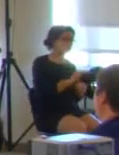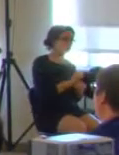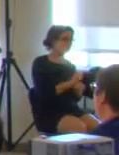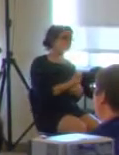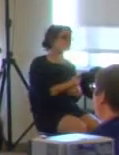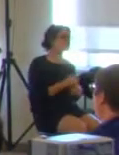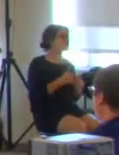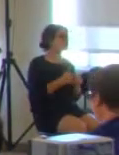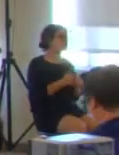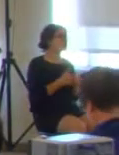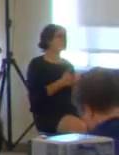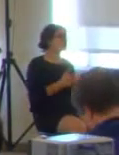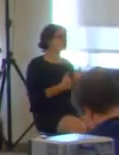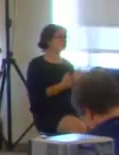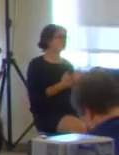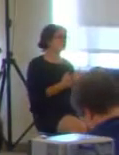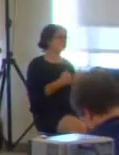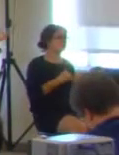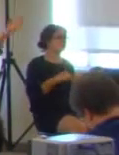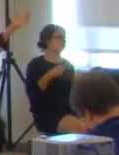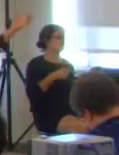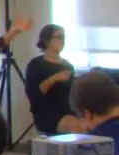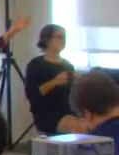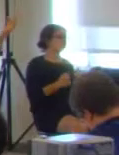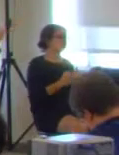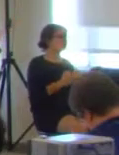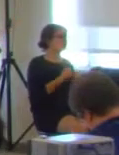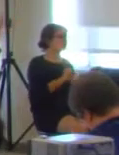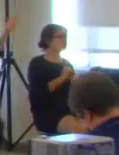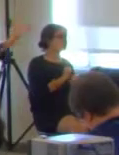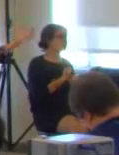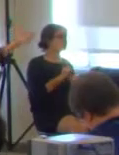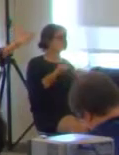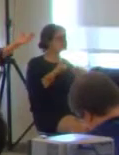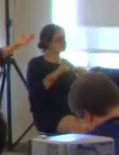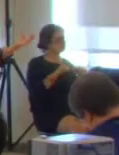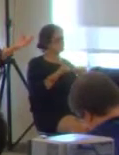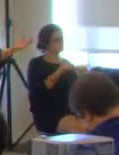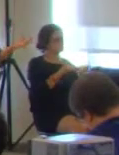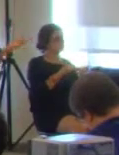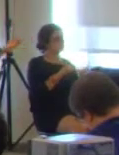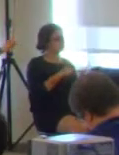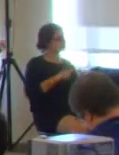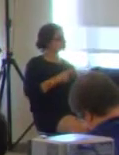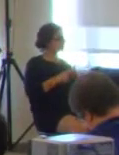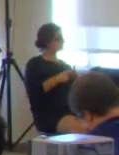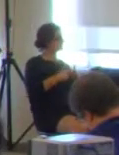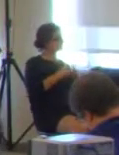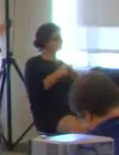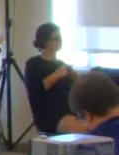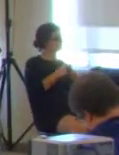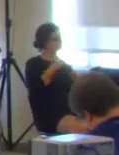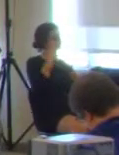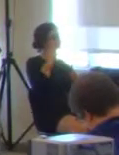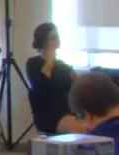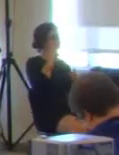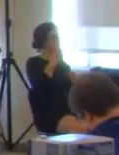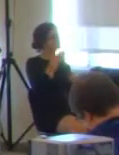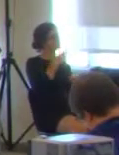supports are continuous. That's the whole idea of supported employment. It starts at the beginning when they express interest, and it goes